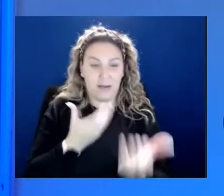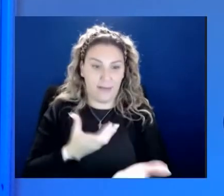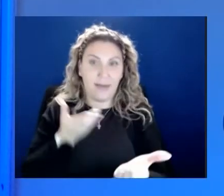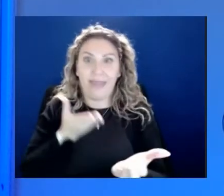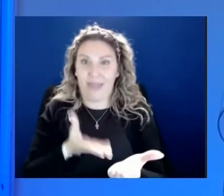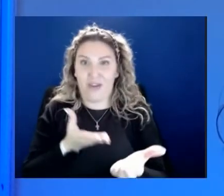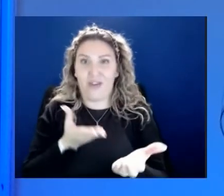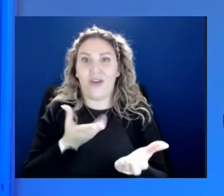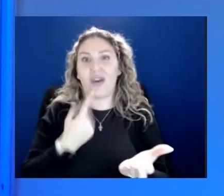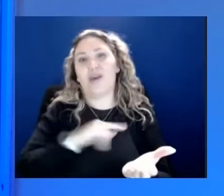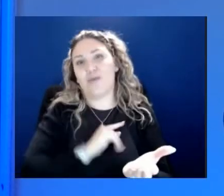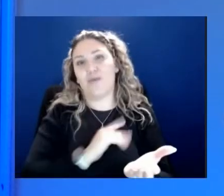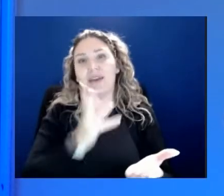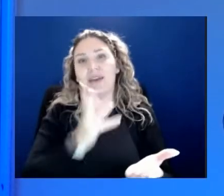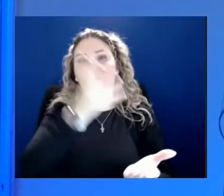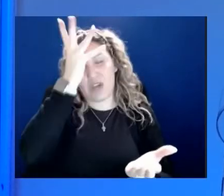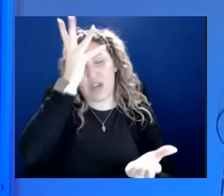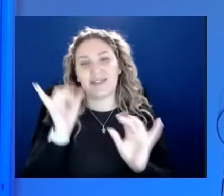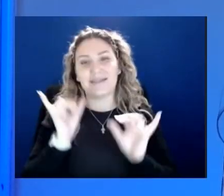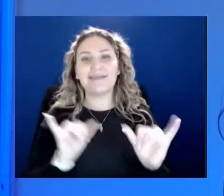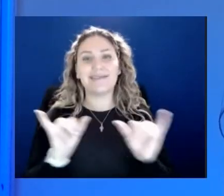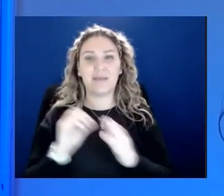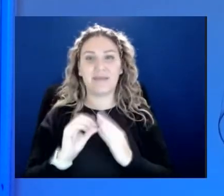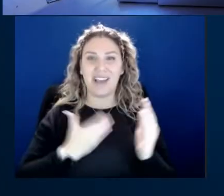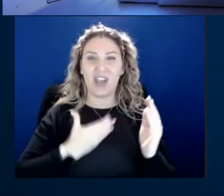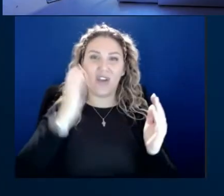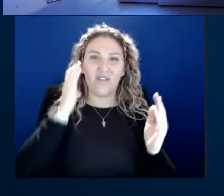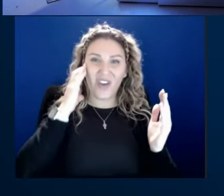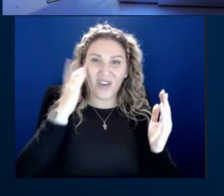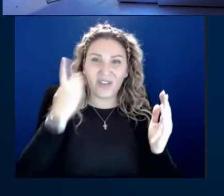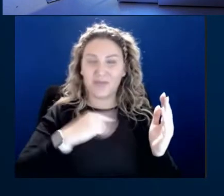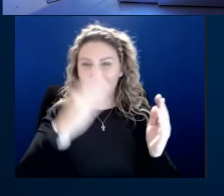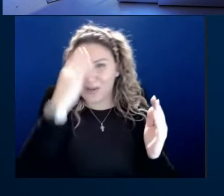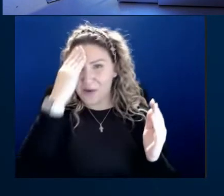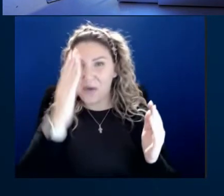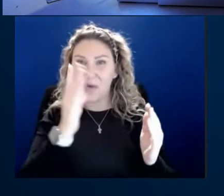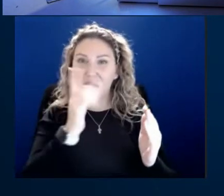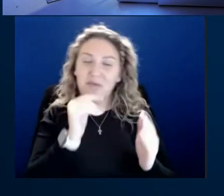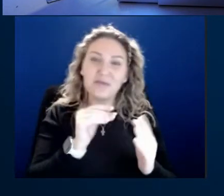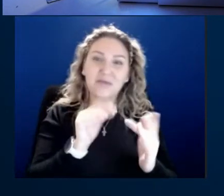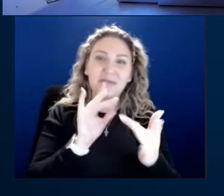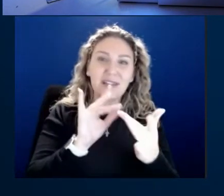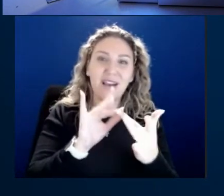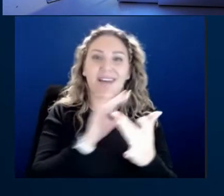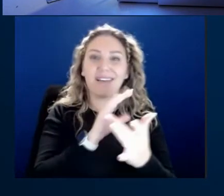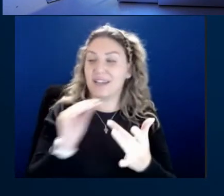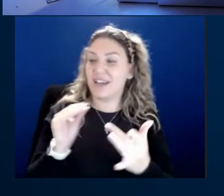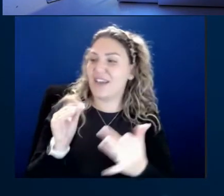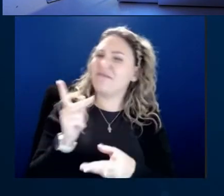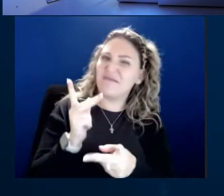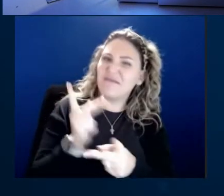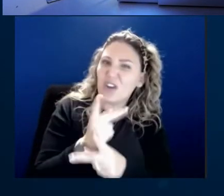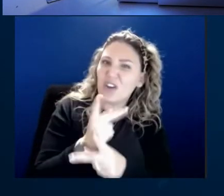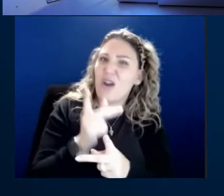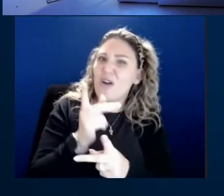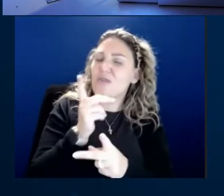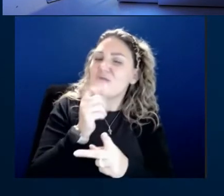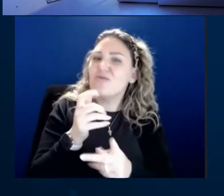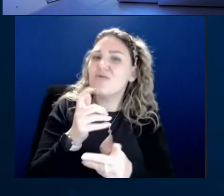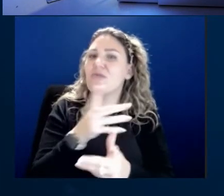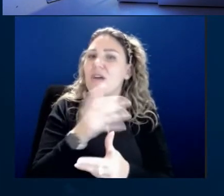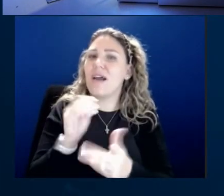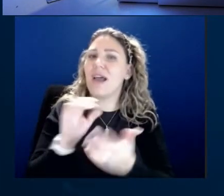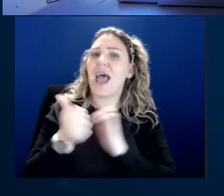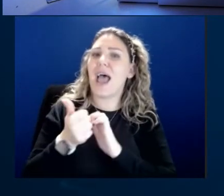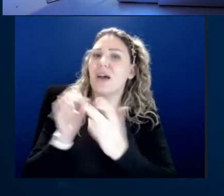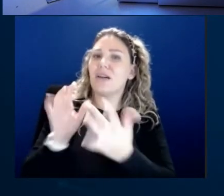to have the same thing in our phone so we know who to go to. We help them seek and find out so they know. Yes. And the resources are there, but like you said, that's kind of new. And